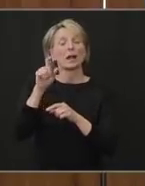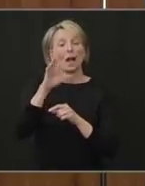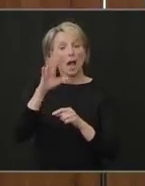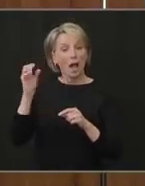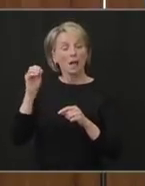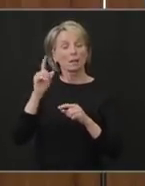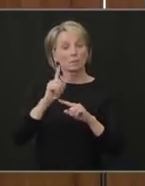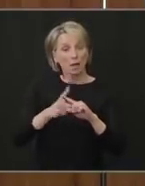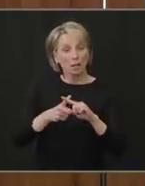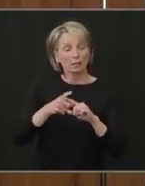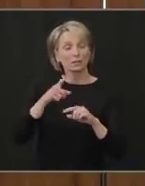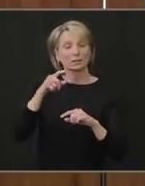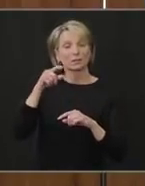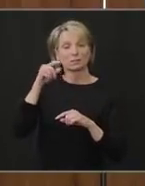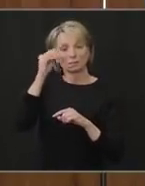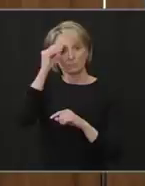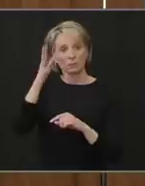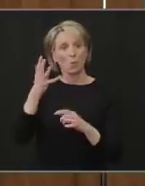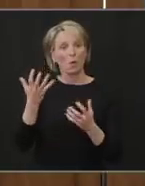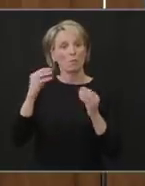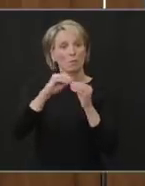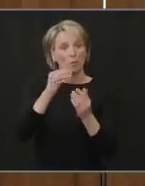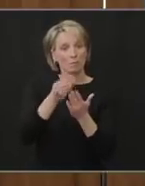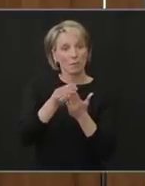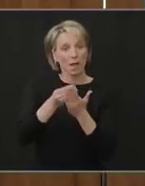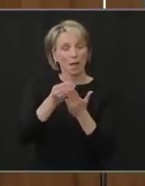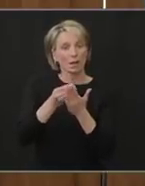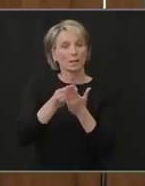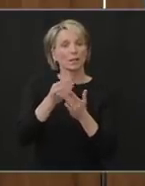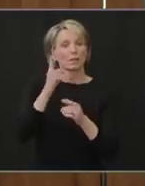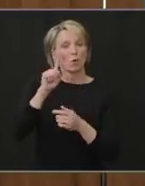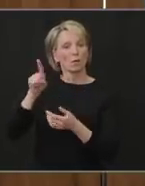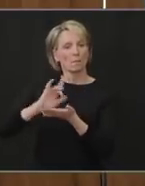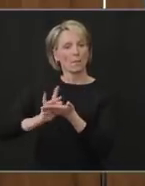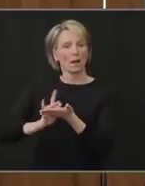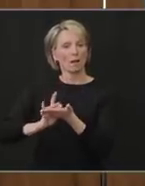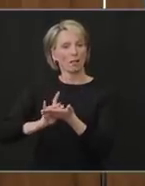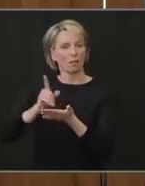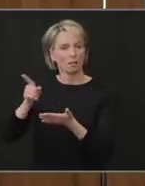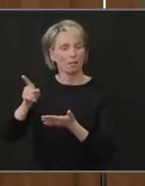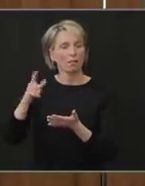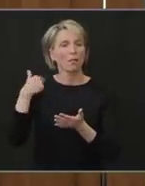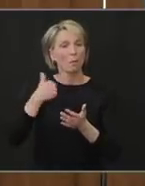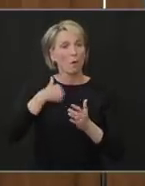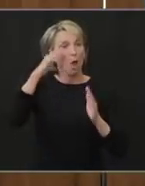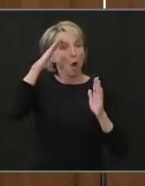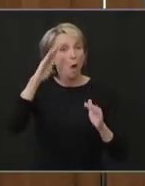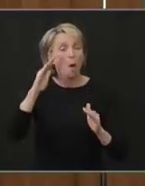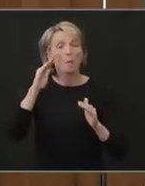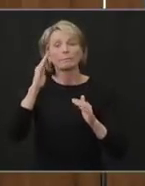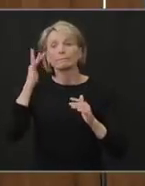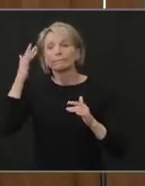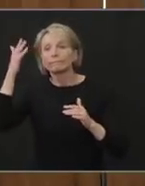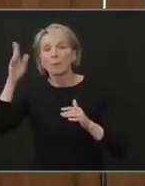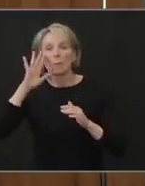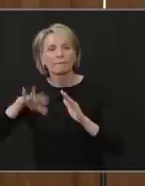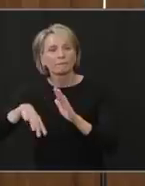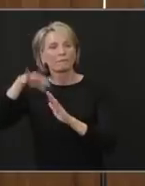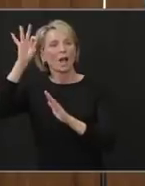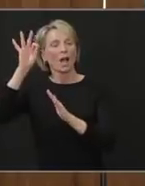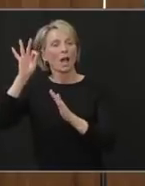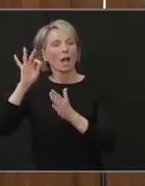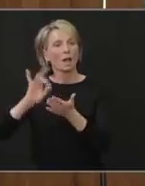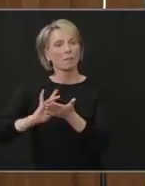more money for the medical surge, because hopefully we will discover new vaccines and